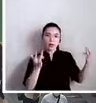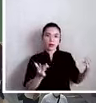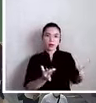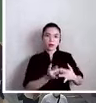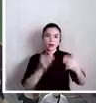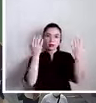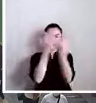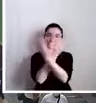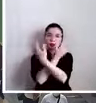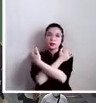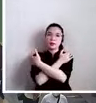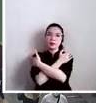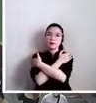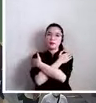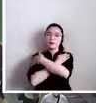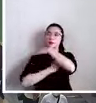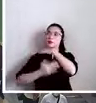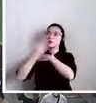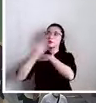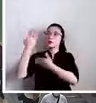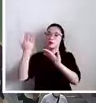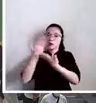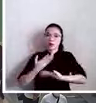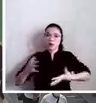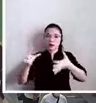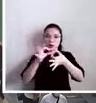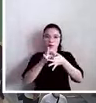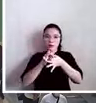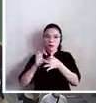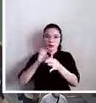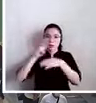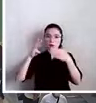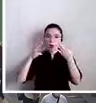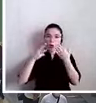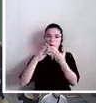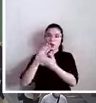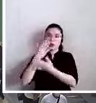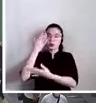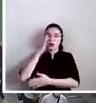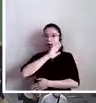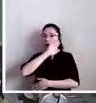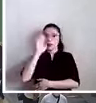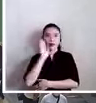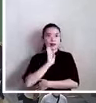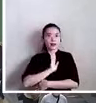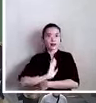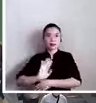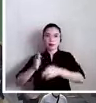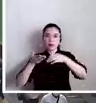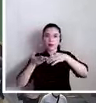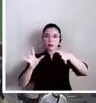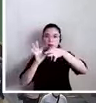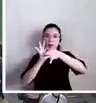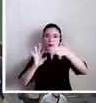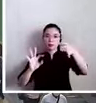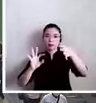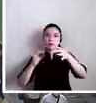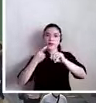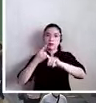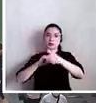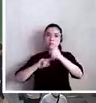embrace you as if you were already there, and unite myself wholly to you. Never permit me to be separated from